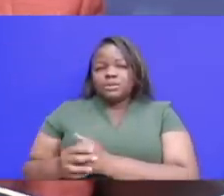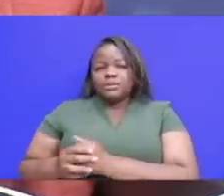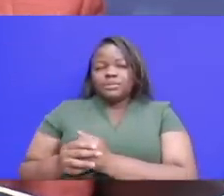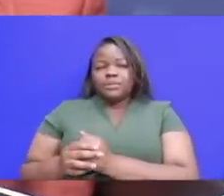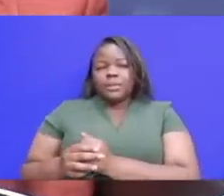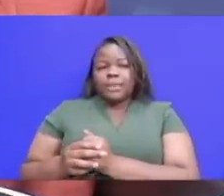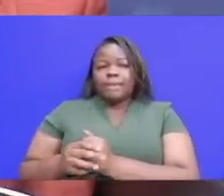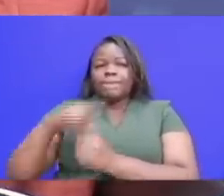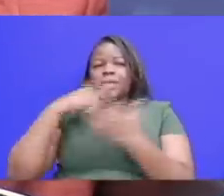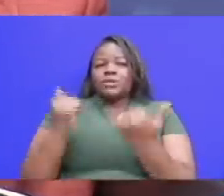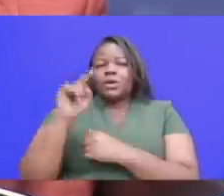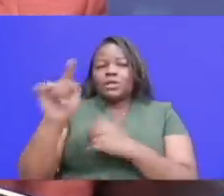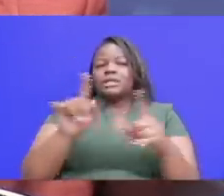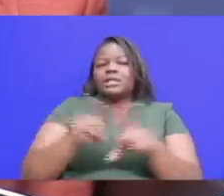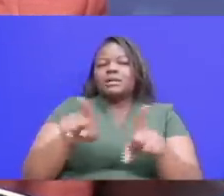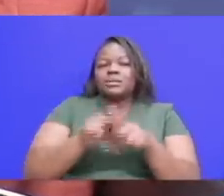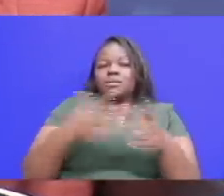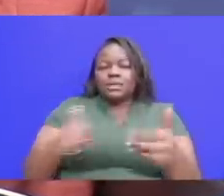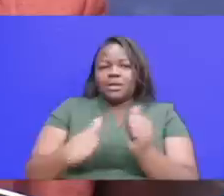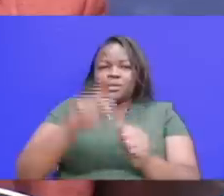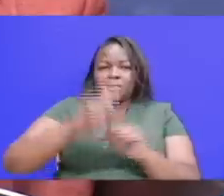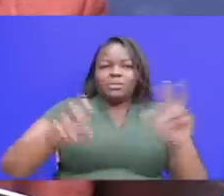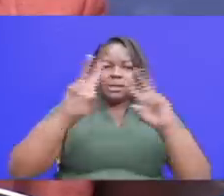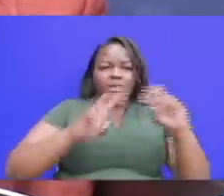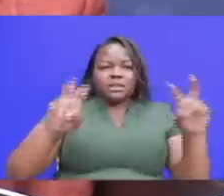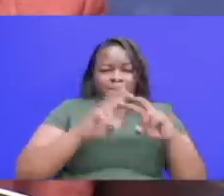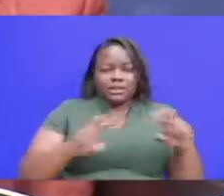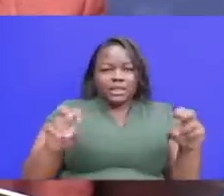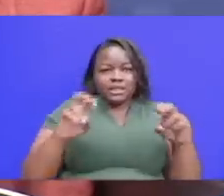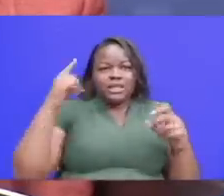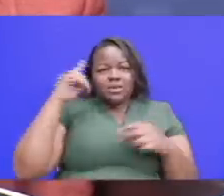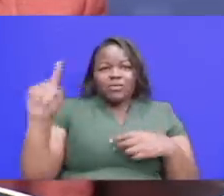So that's also another thing that we need to look at in terms of